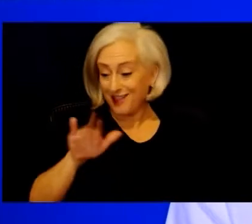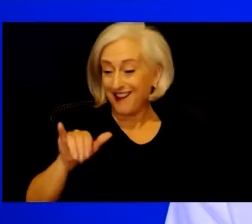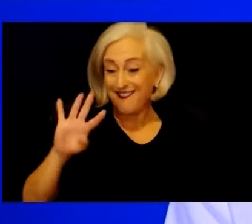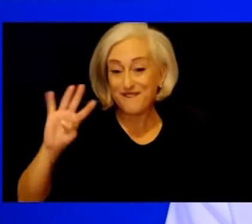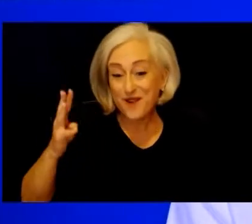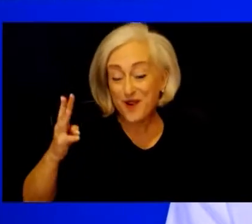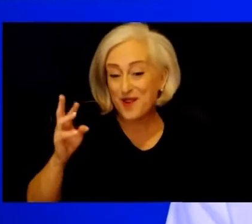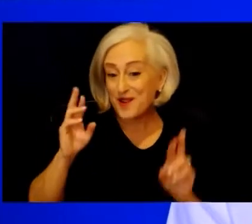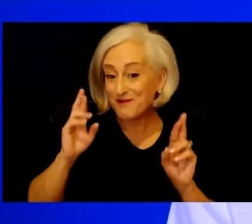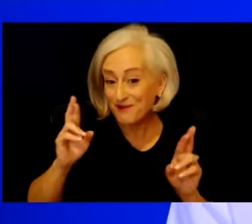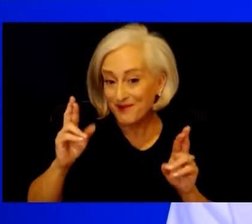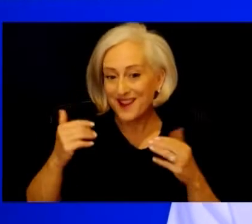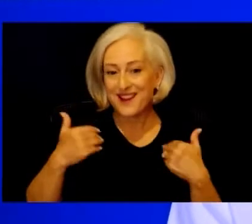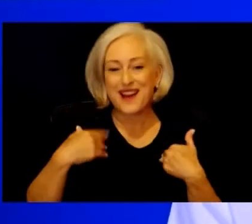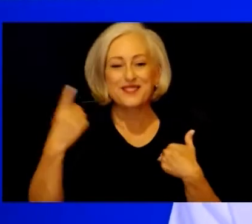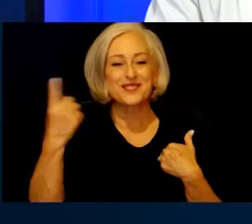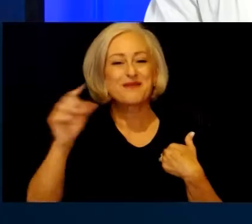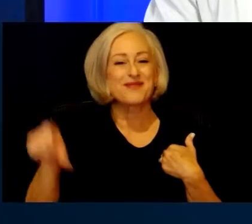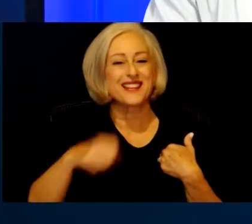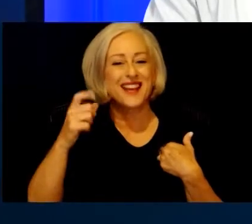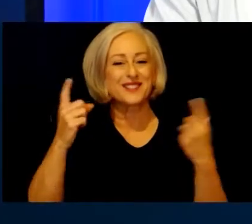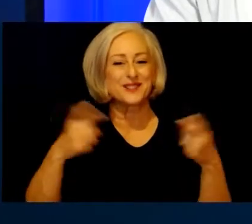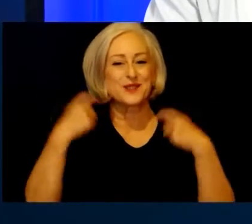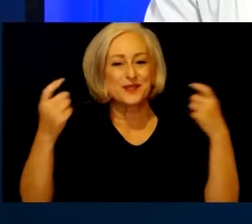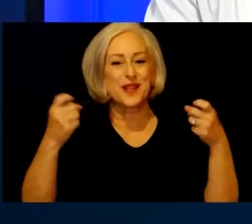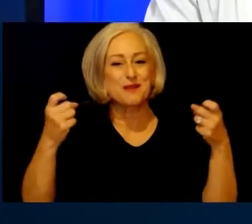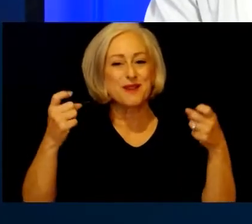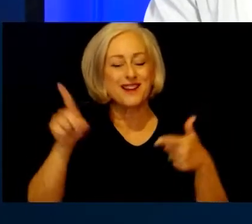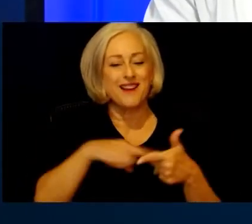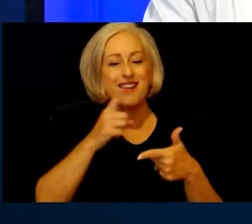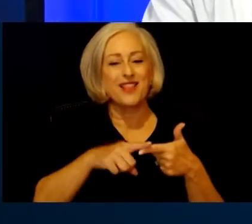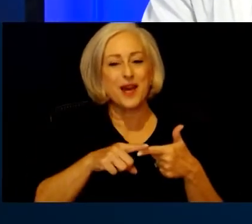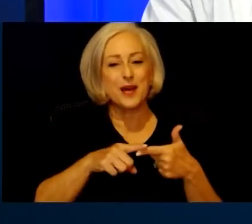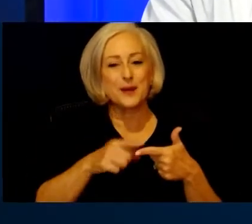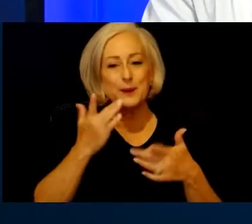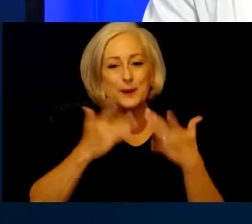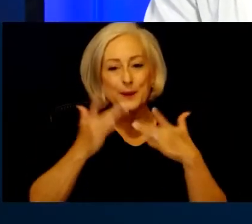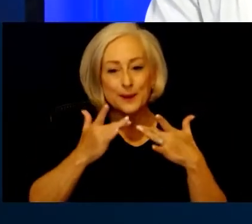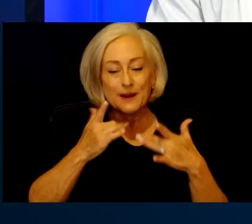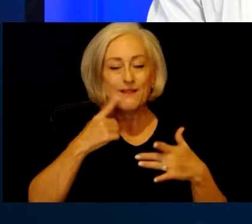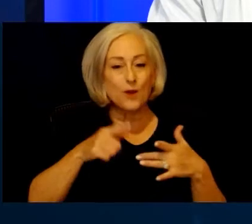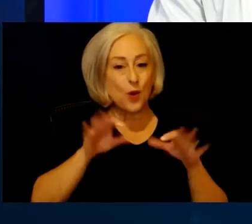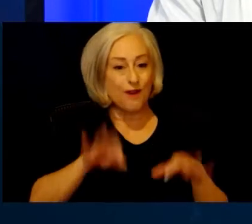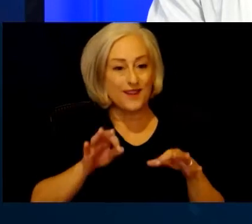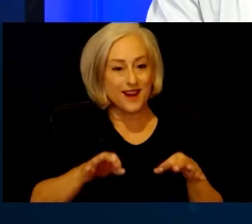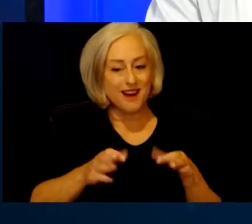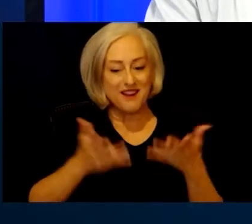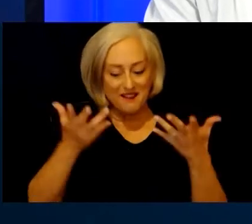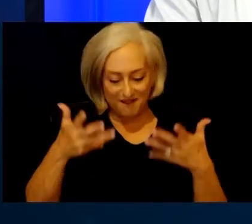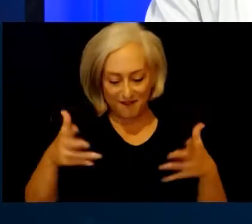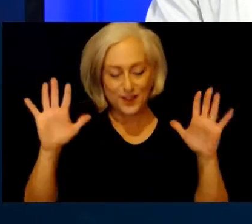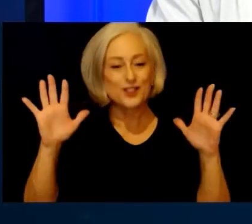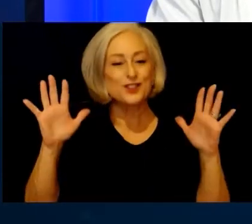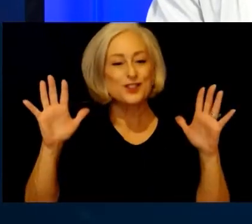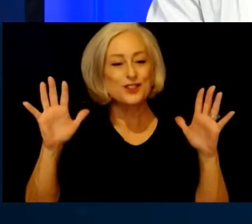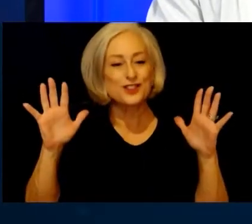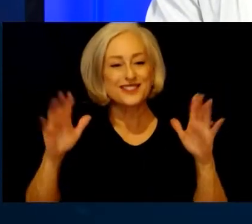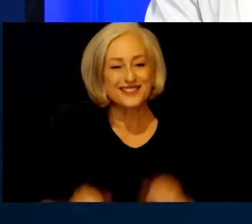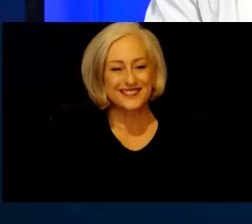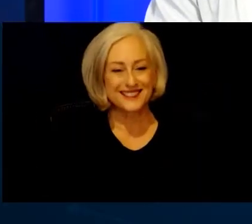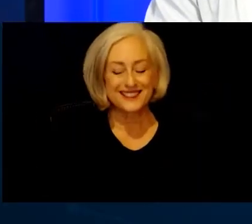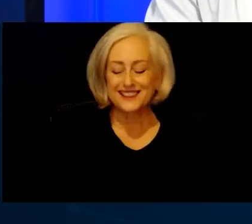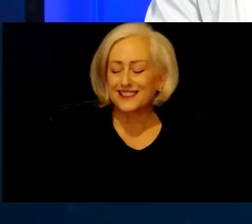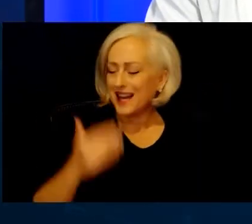shortage of contrast dye. All right, well, thank you. And I know you and your colleagues, such as Dr. Ash, have done a